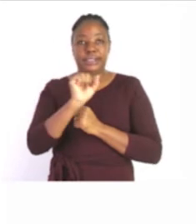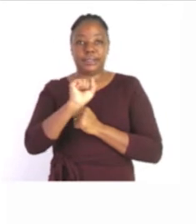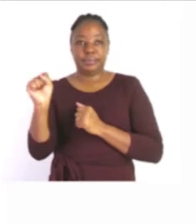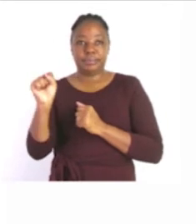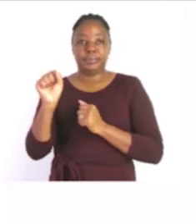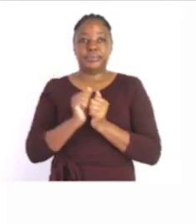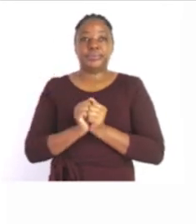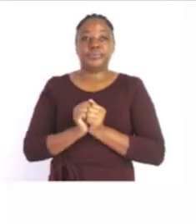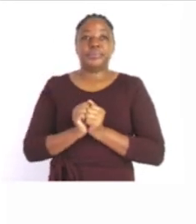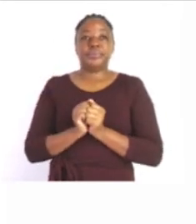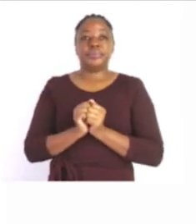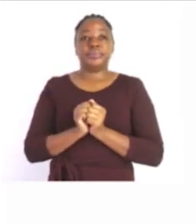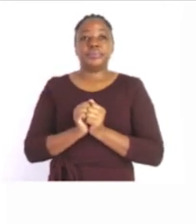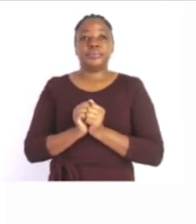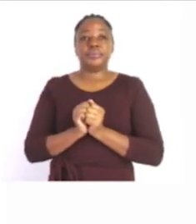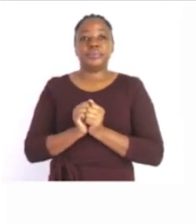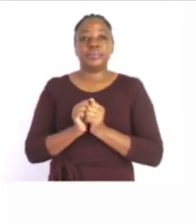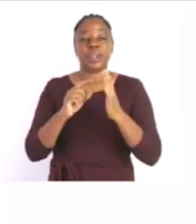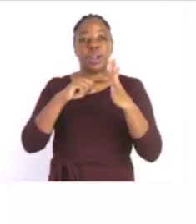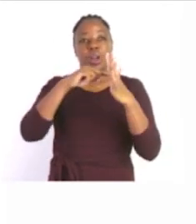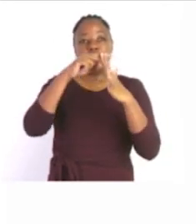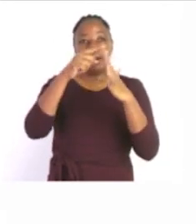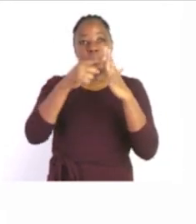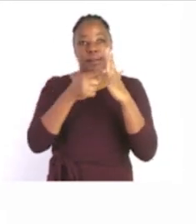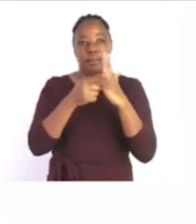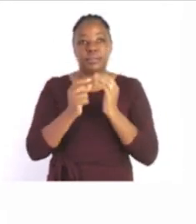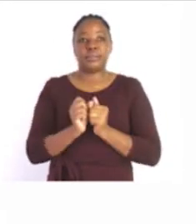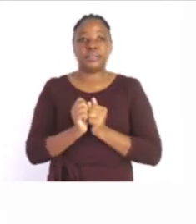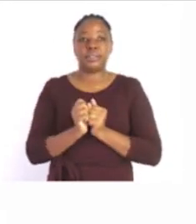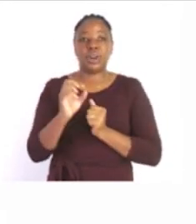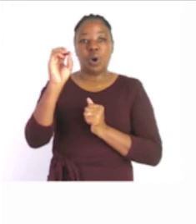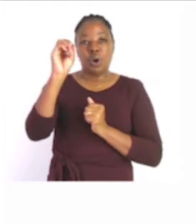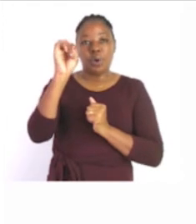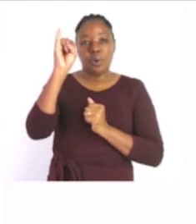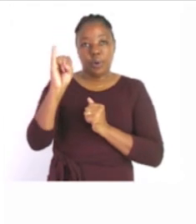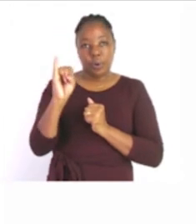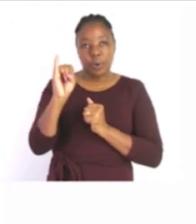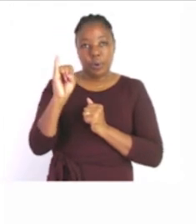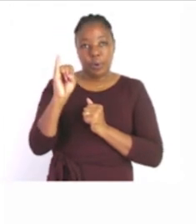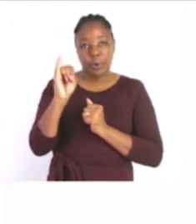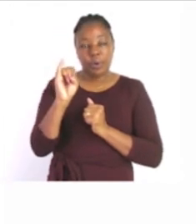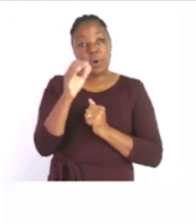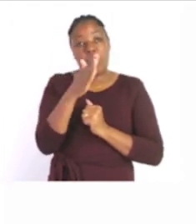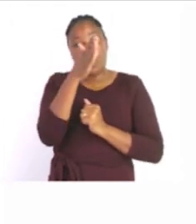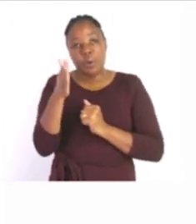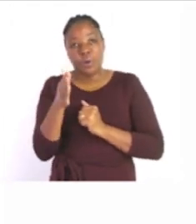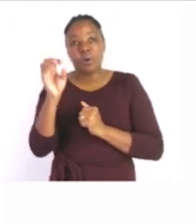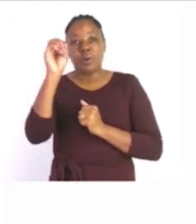is oi. Now, oi can come in two forms, O-I